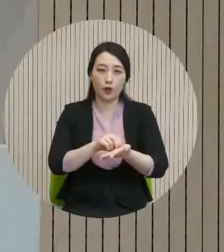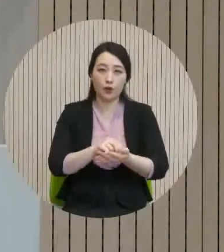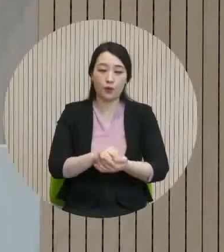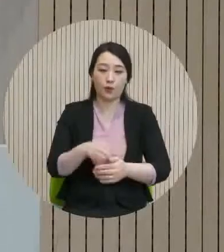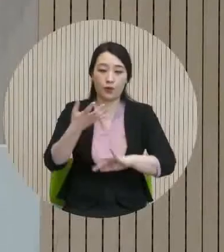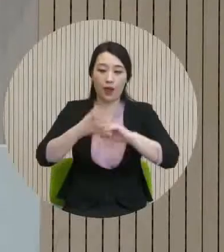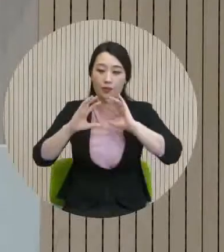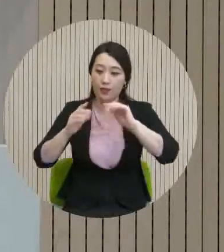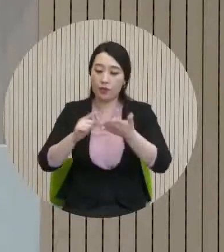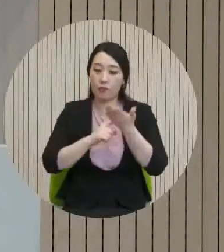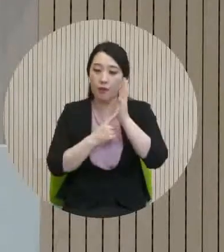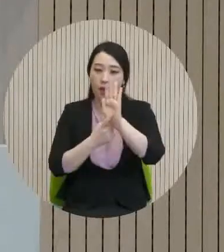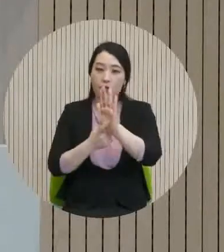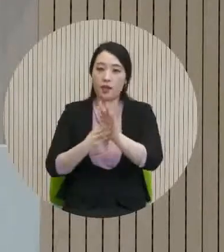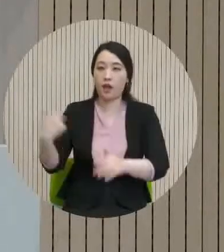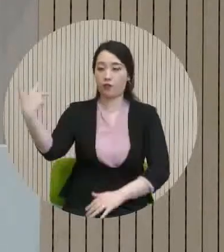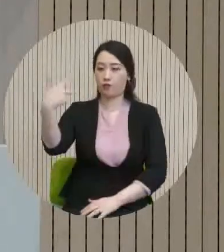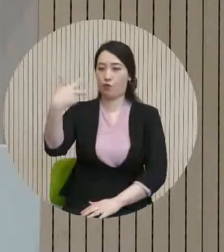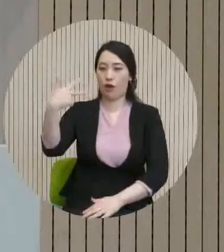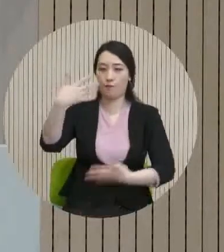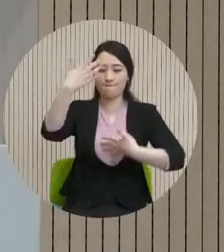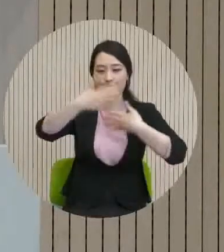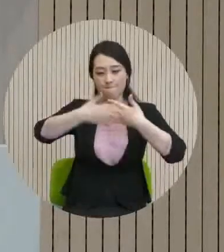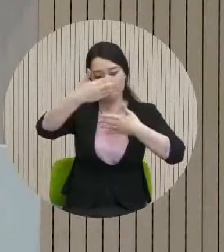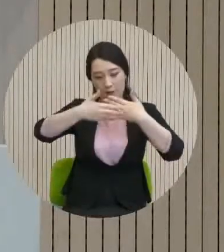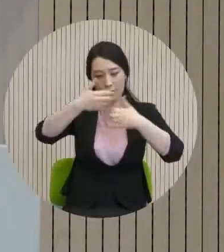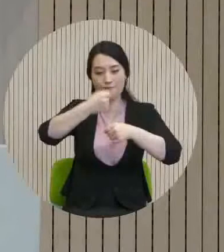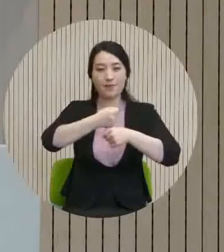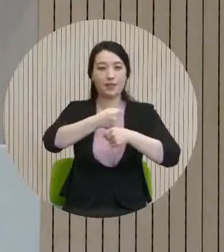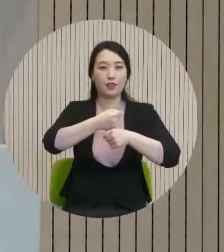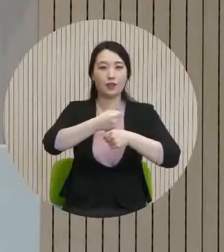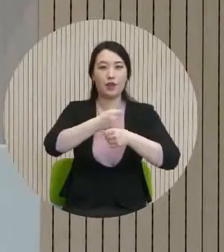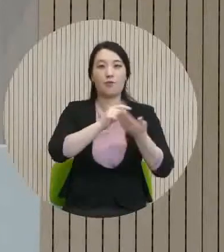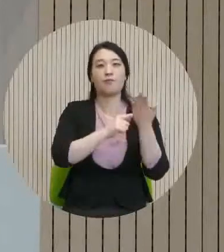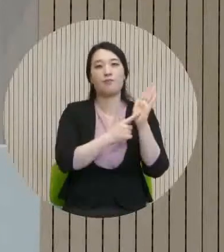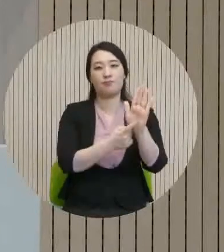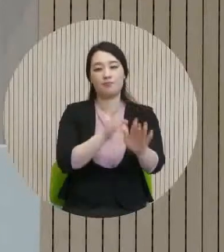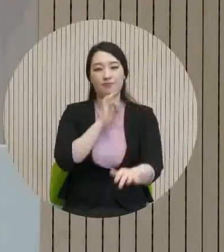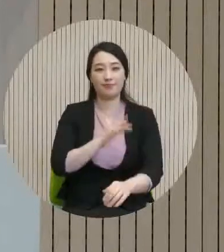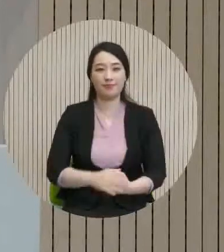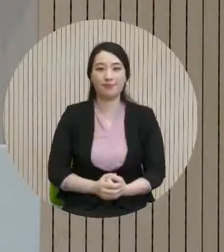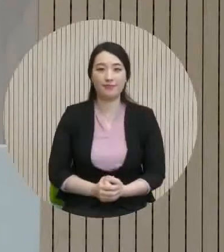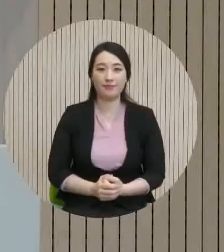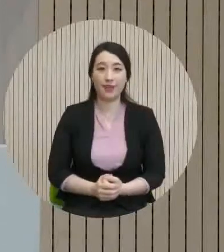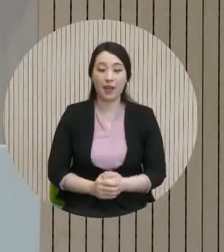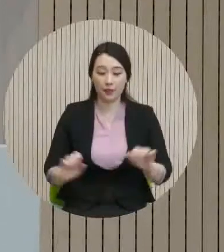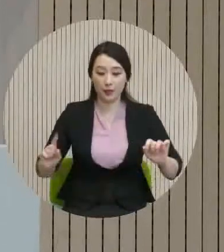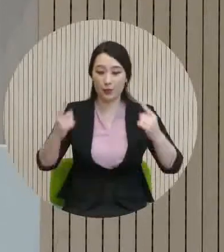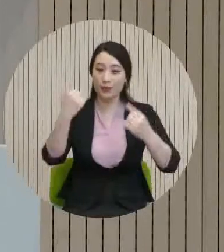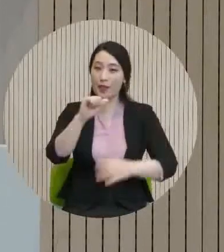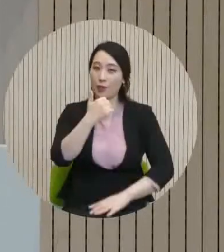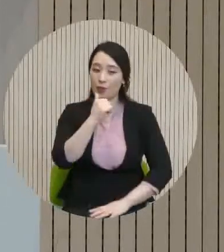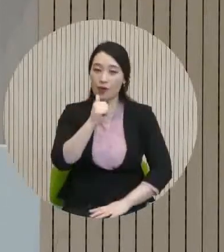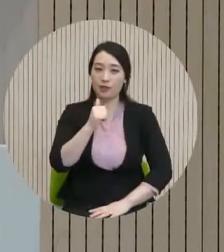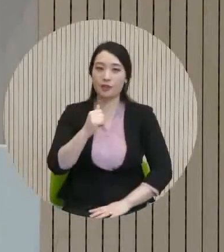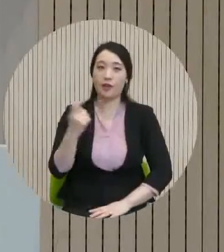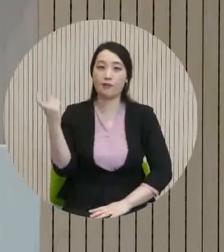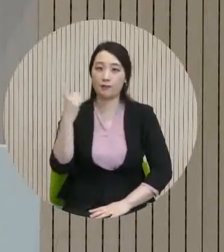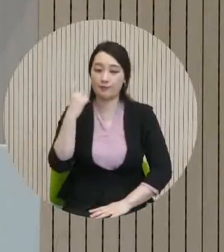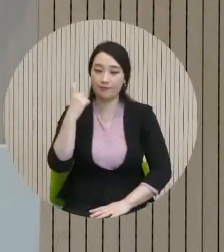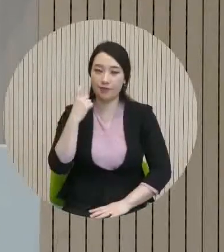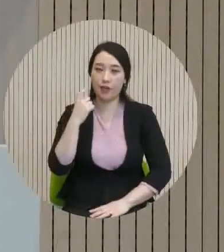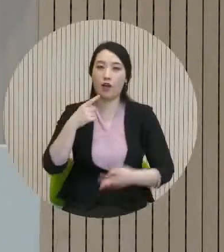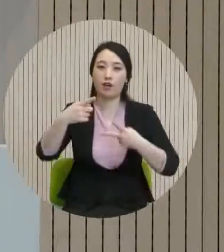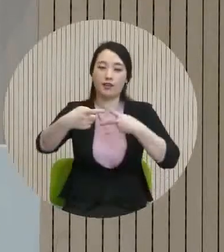prepare recorded presentation of overseas presenters due to possible network issues and time difference, and